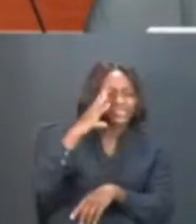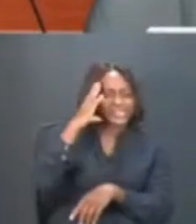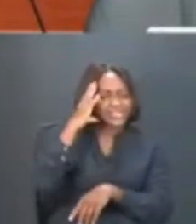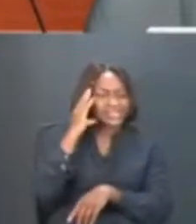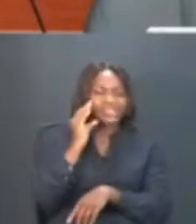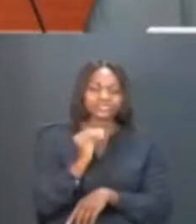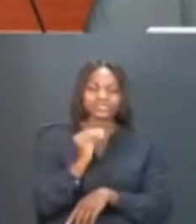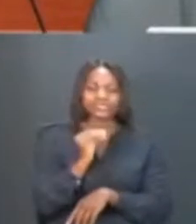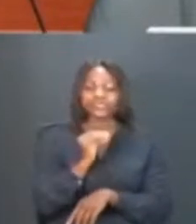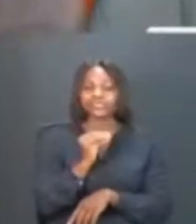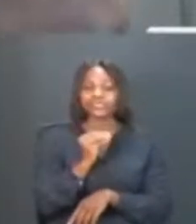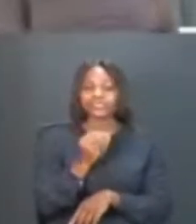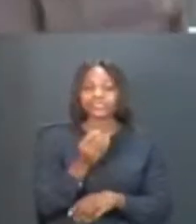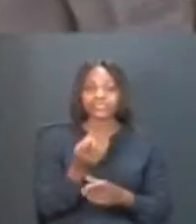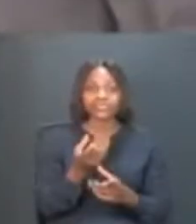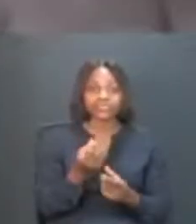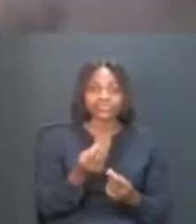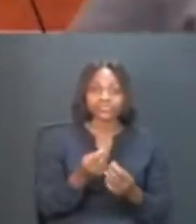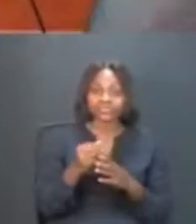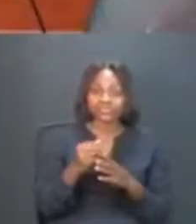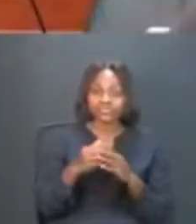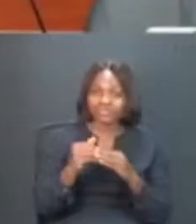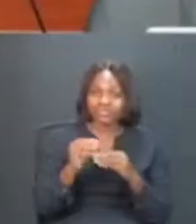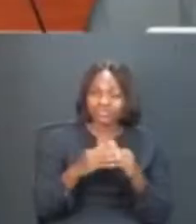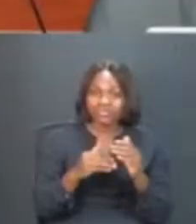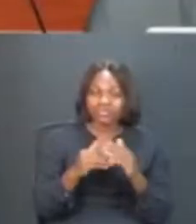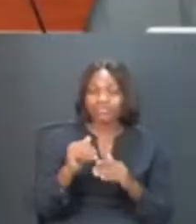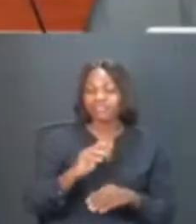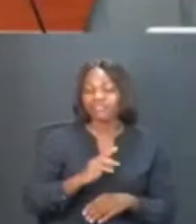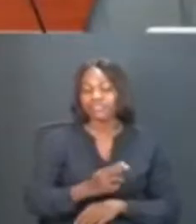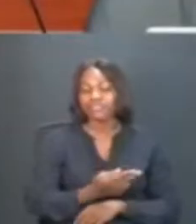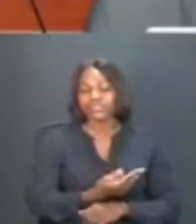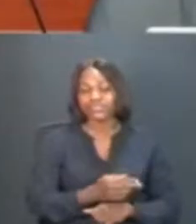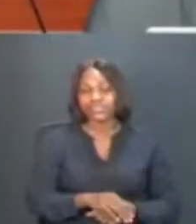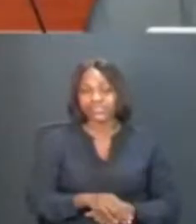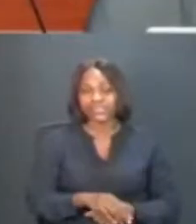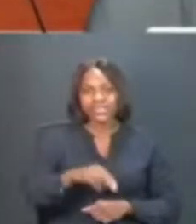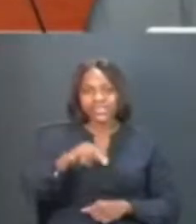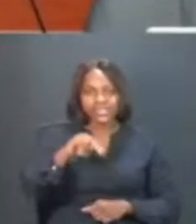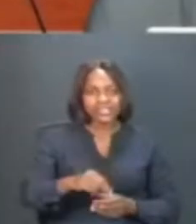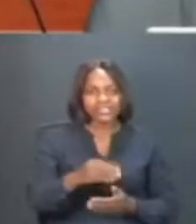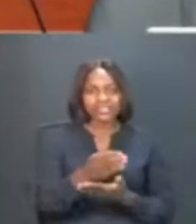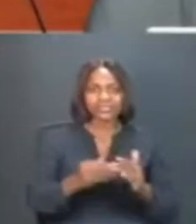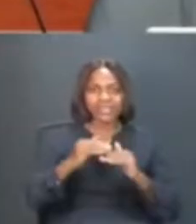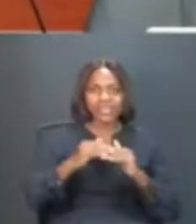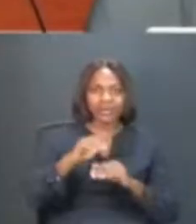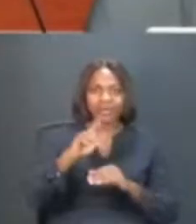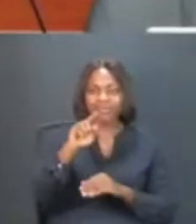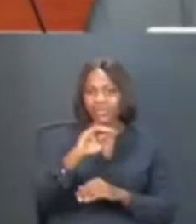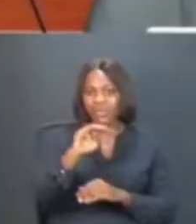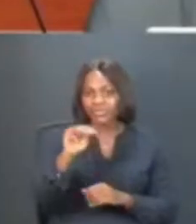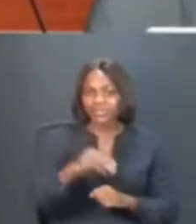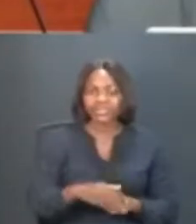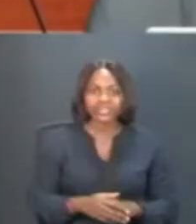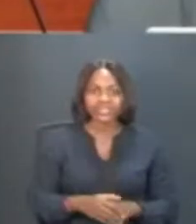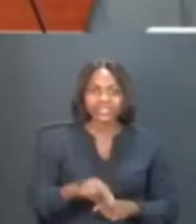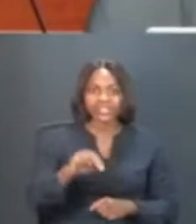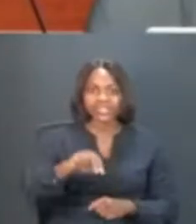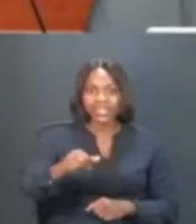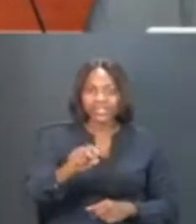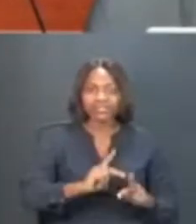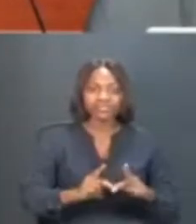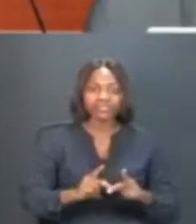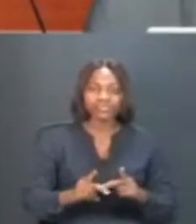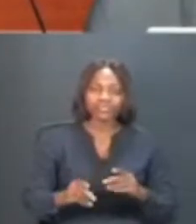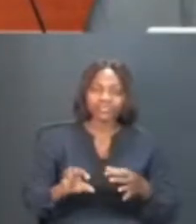be comforted, is that we need something that goes beyond 1 million. We need to get others to come on